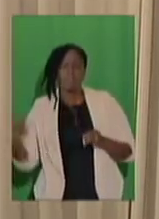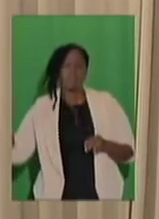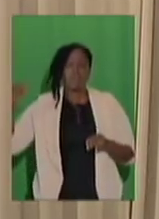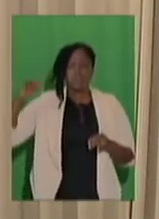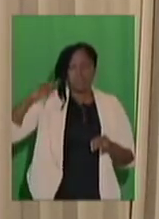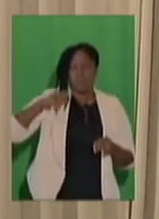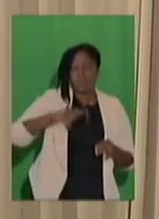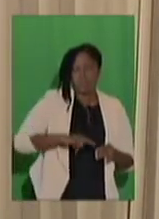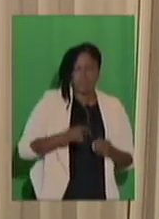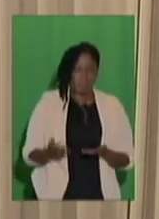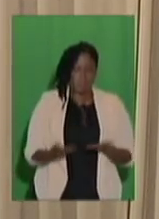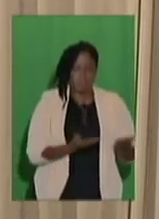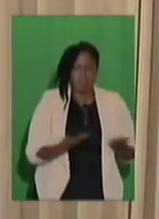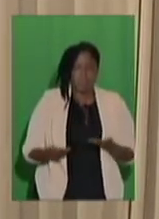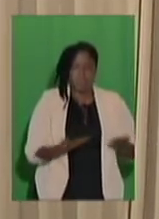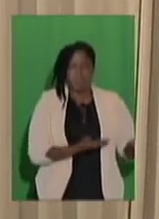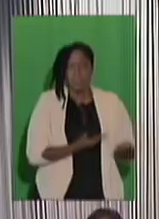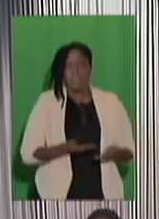Mr. Cummings?